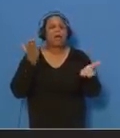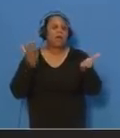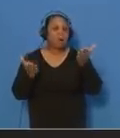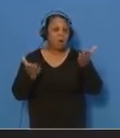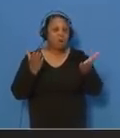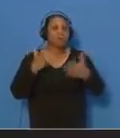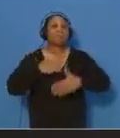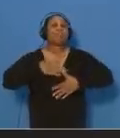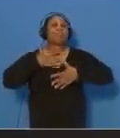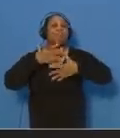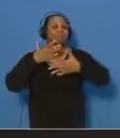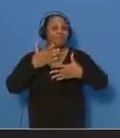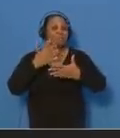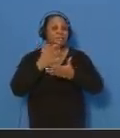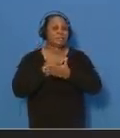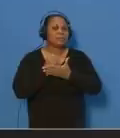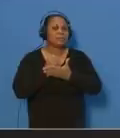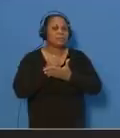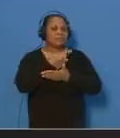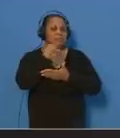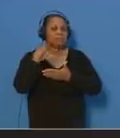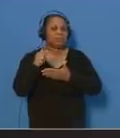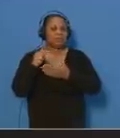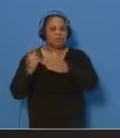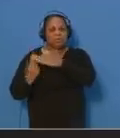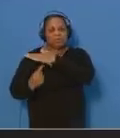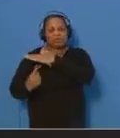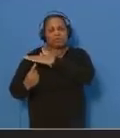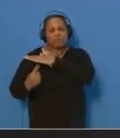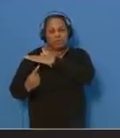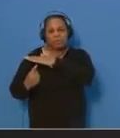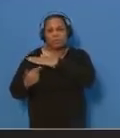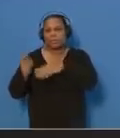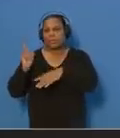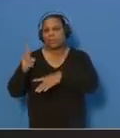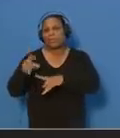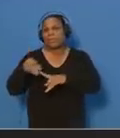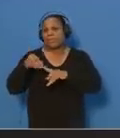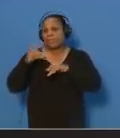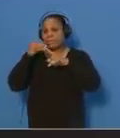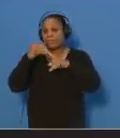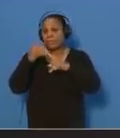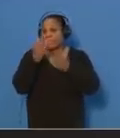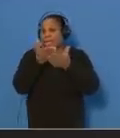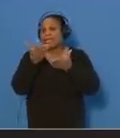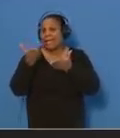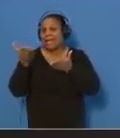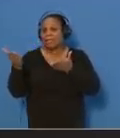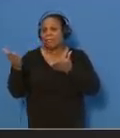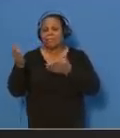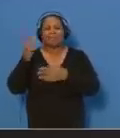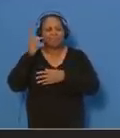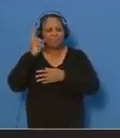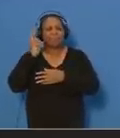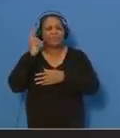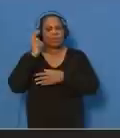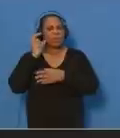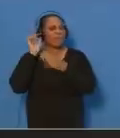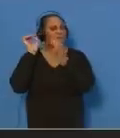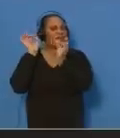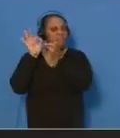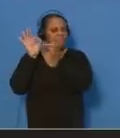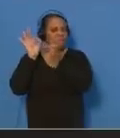also appreciate that there are some of those in the quarantine facilities who need specialized items. We have heard the